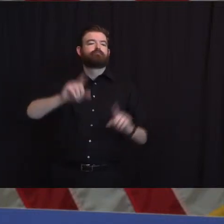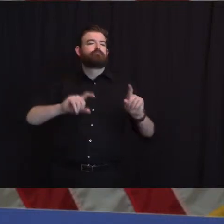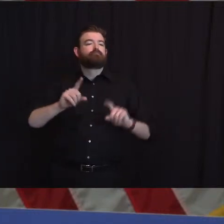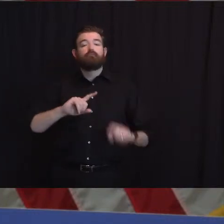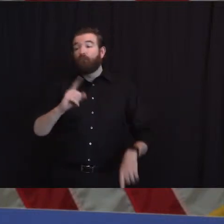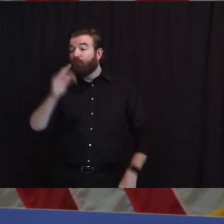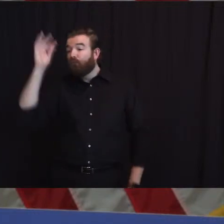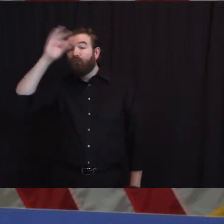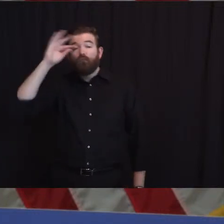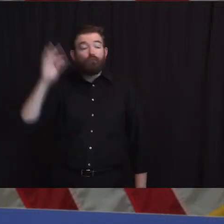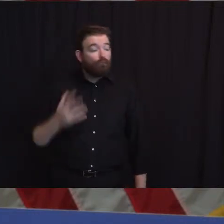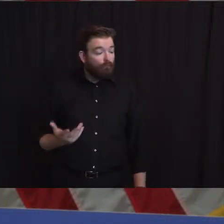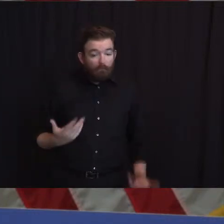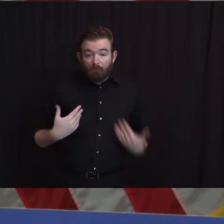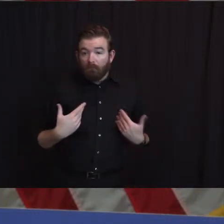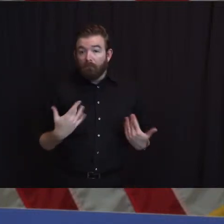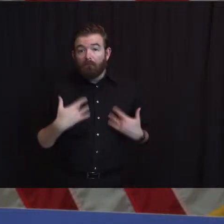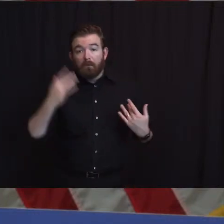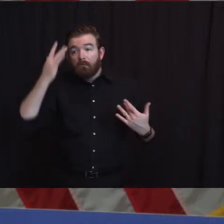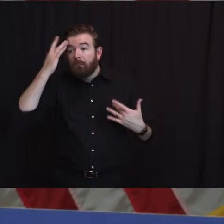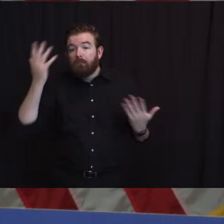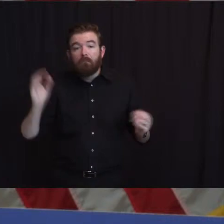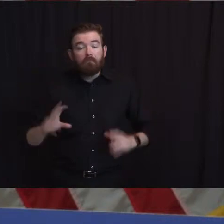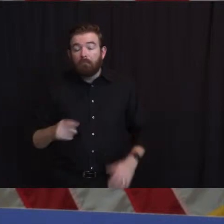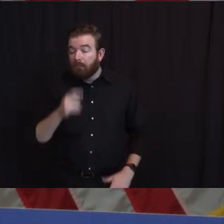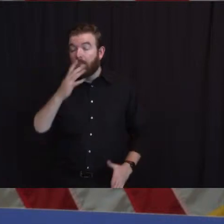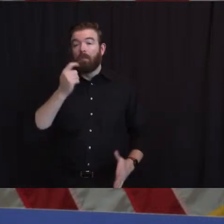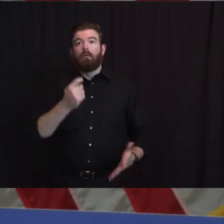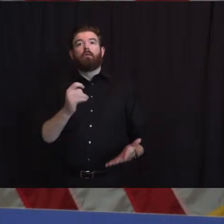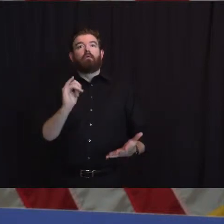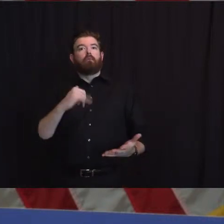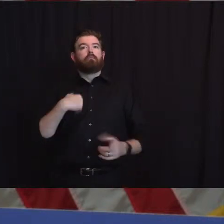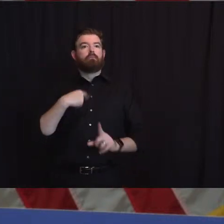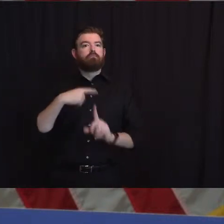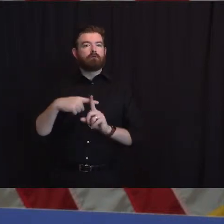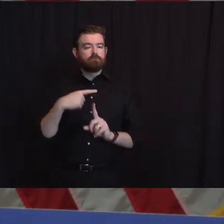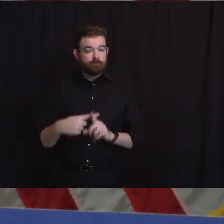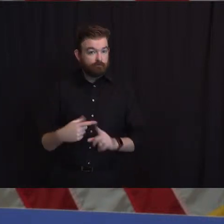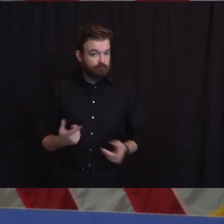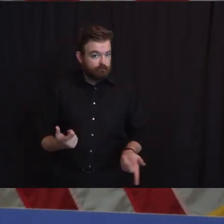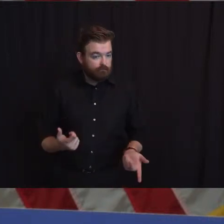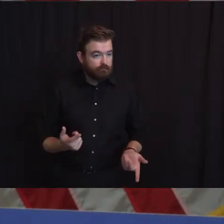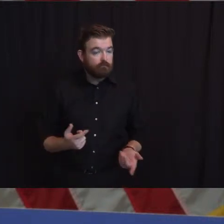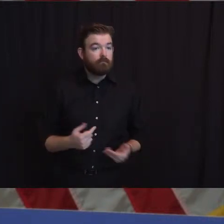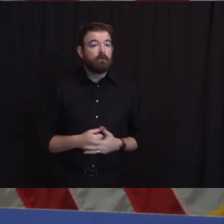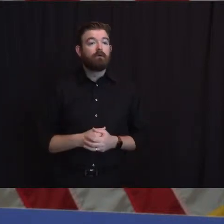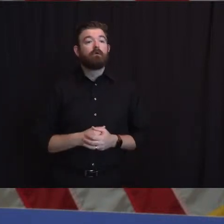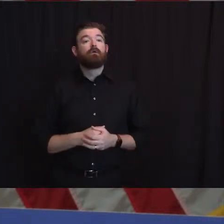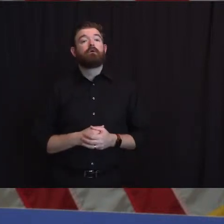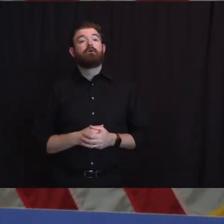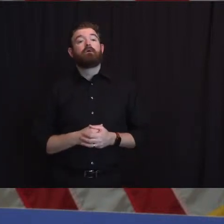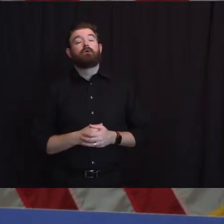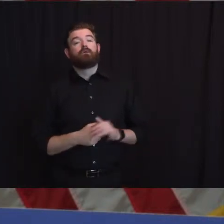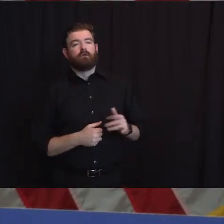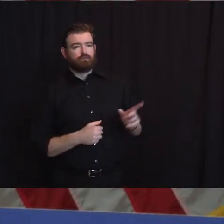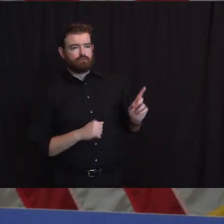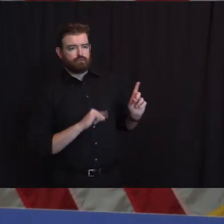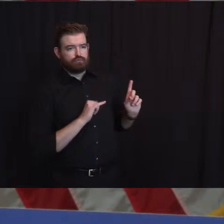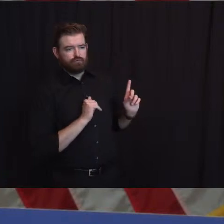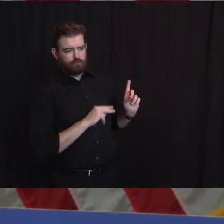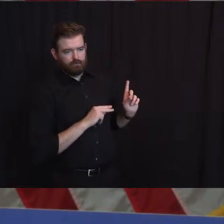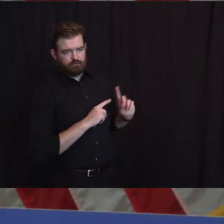previously vaccinated. And during that time period, there were over 100 million people who were vaccinated. So it gives you some sense